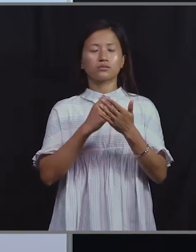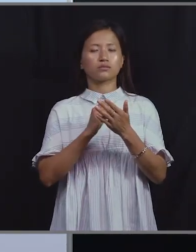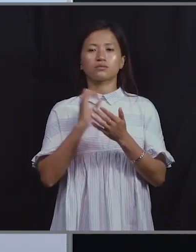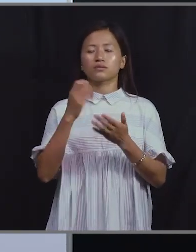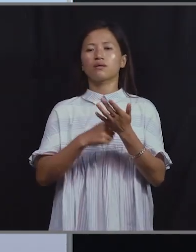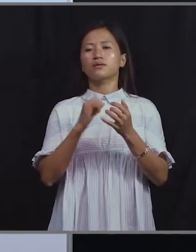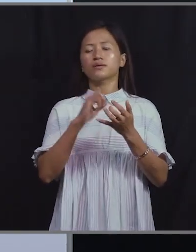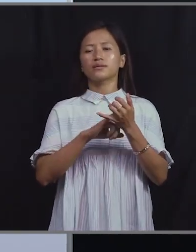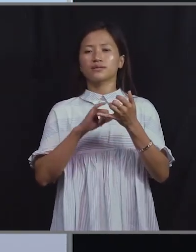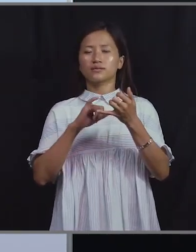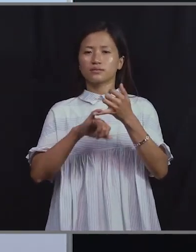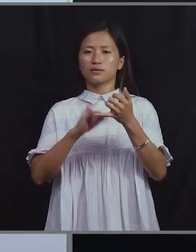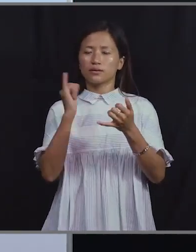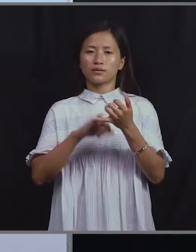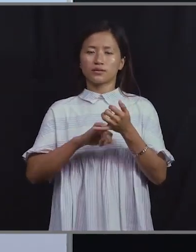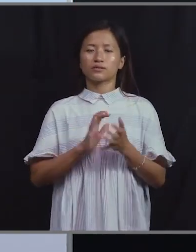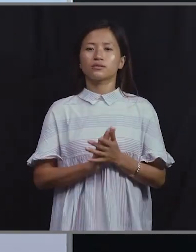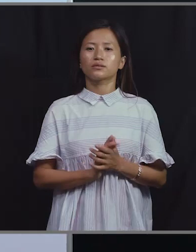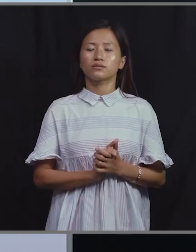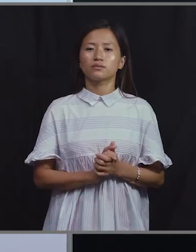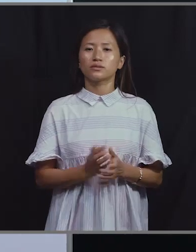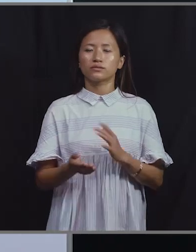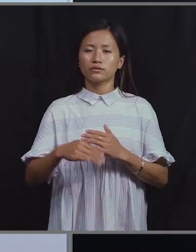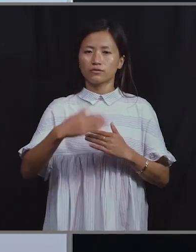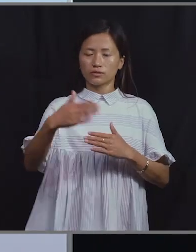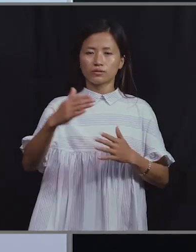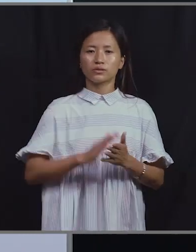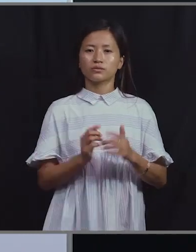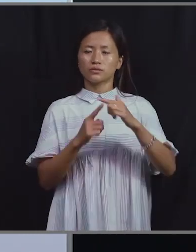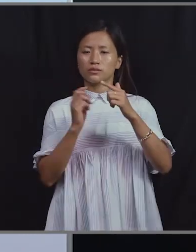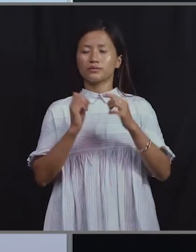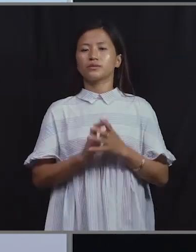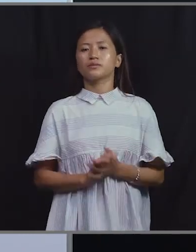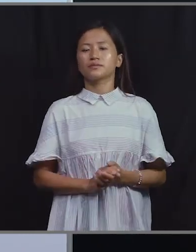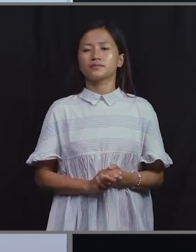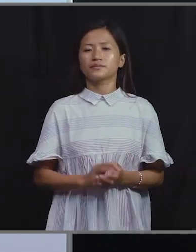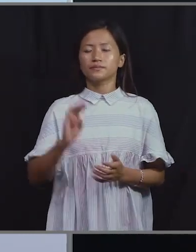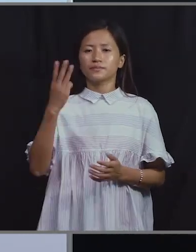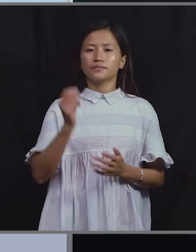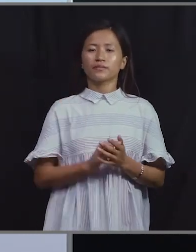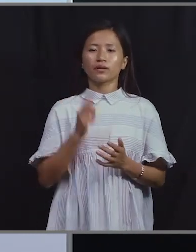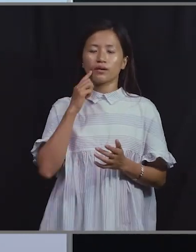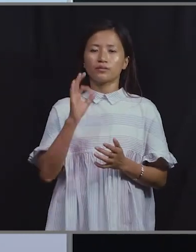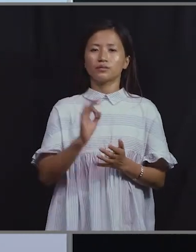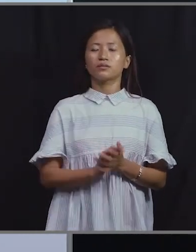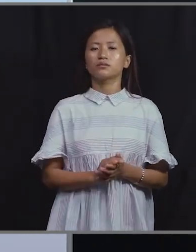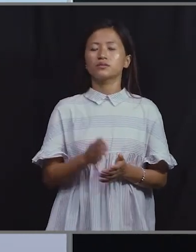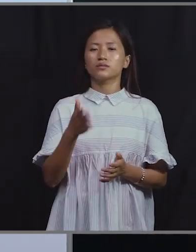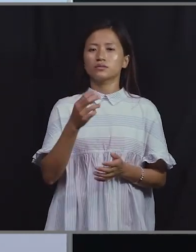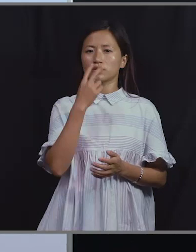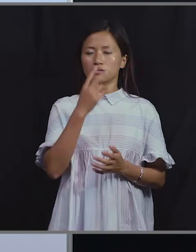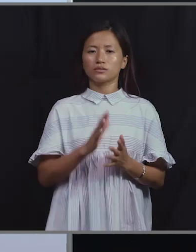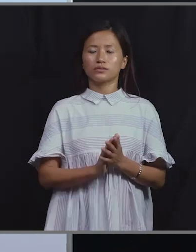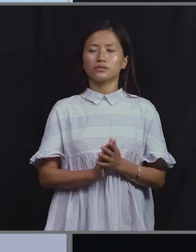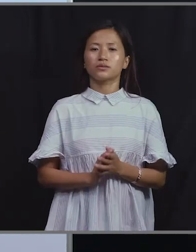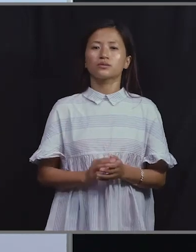especially in the Cuban Missile Crisis. Okay, that is in your following topic. And number 3, the important is they did not lose